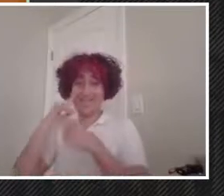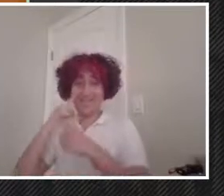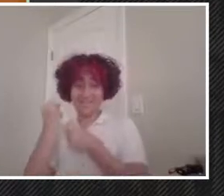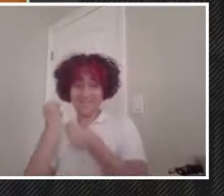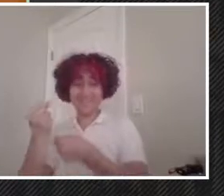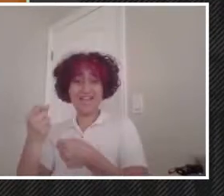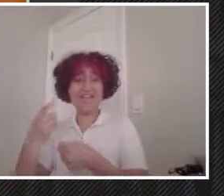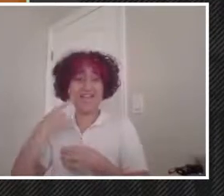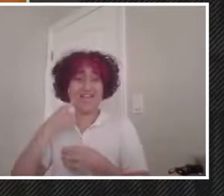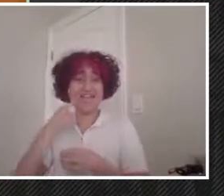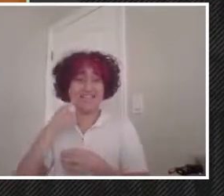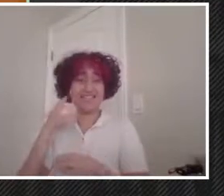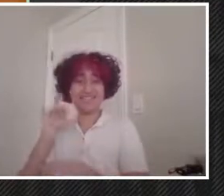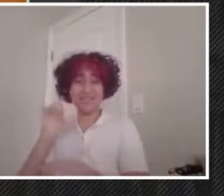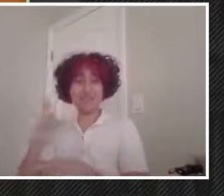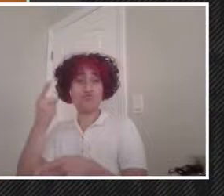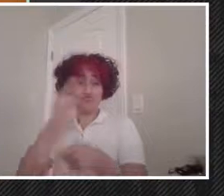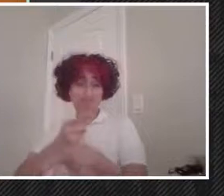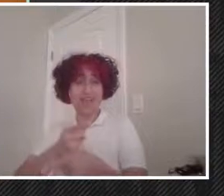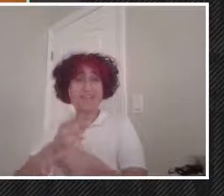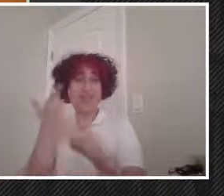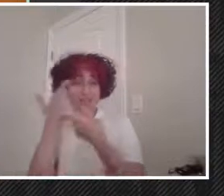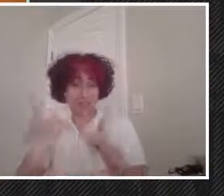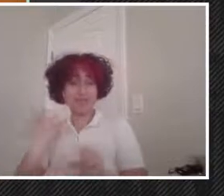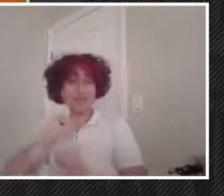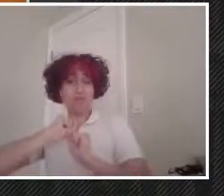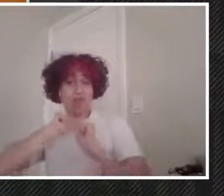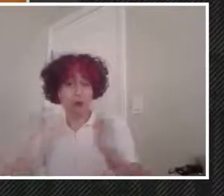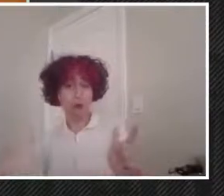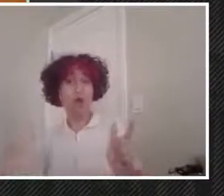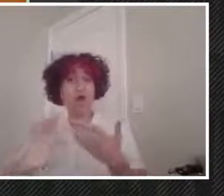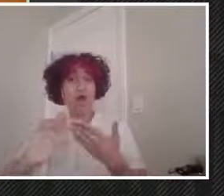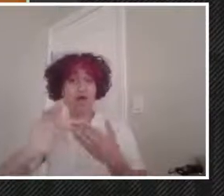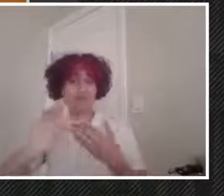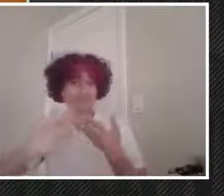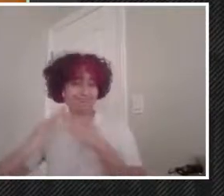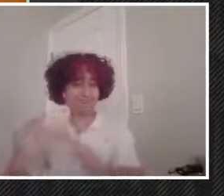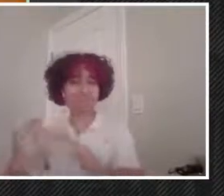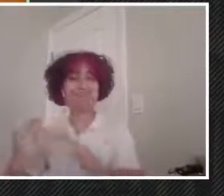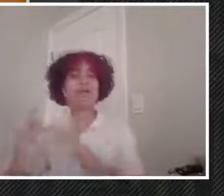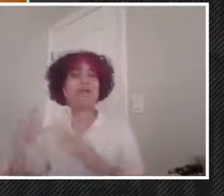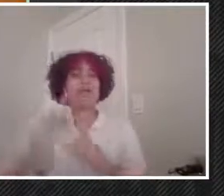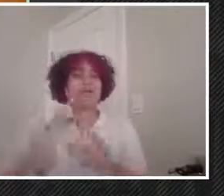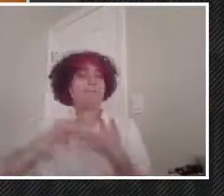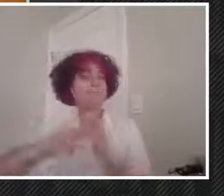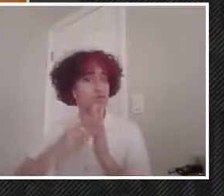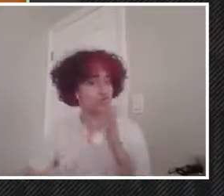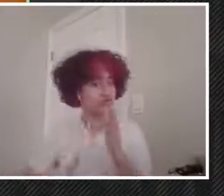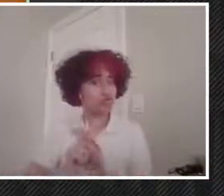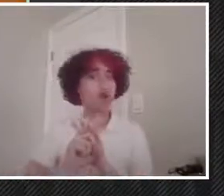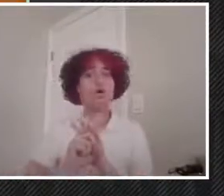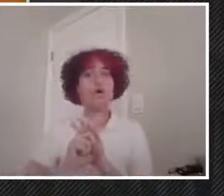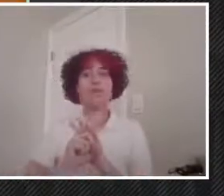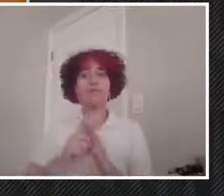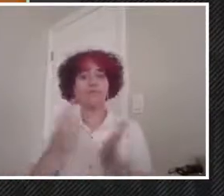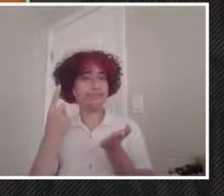all citizens. Basically, what that means is we slay in courts, in Congress, and in